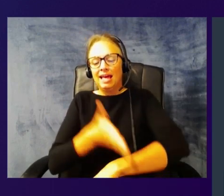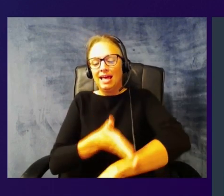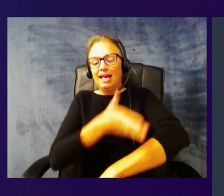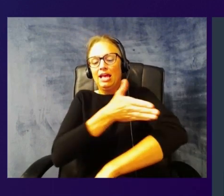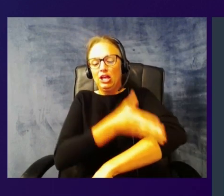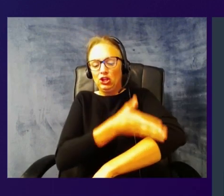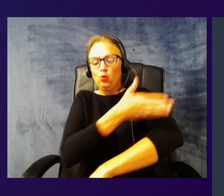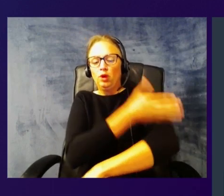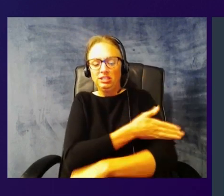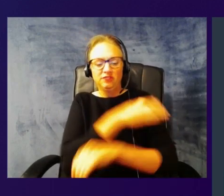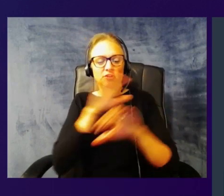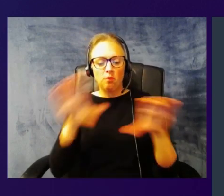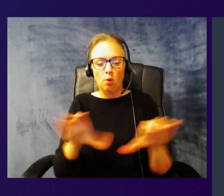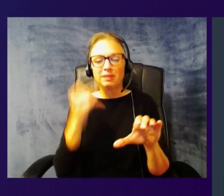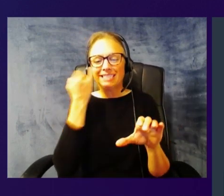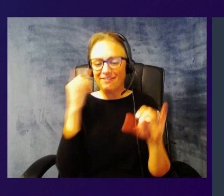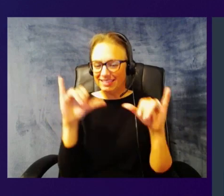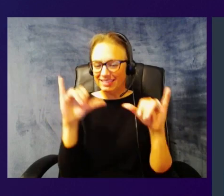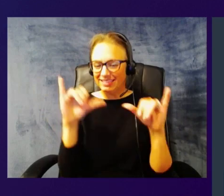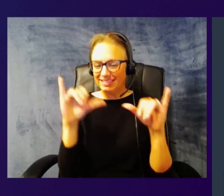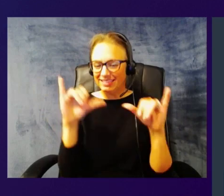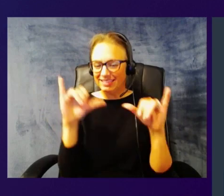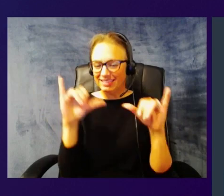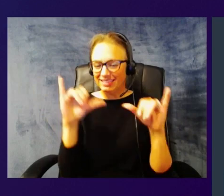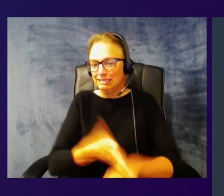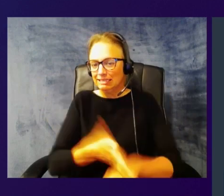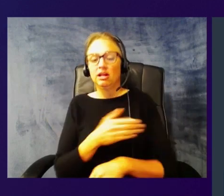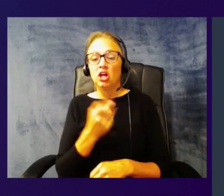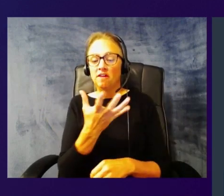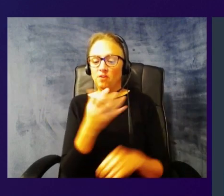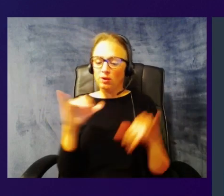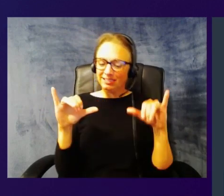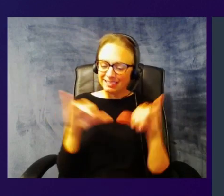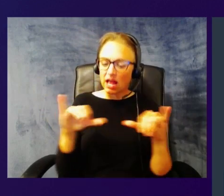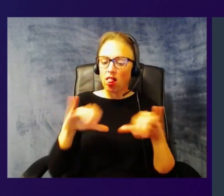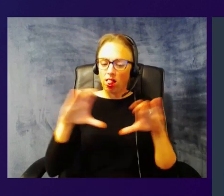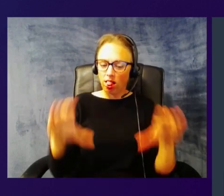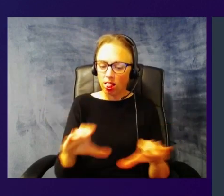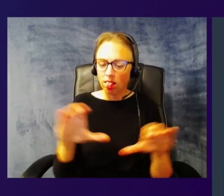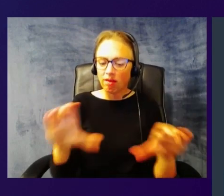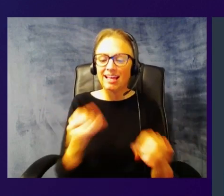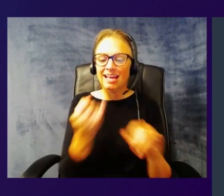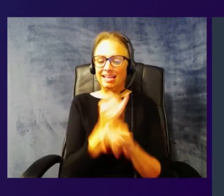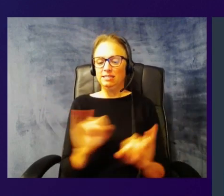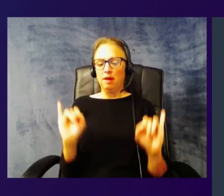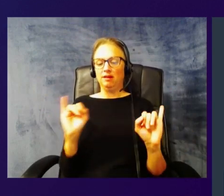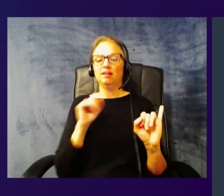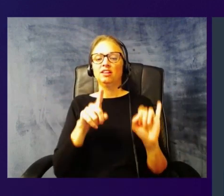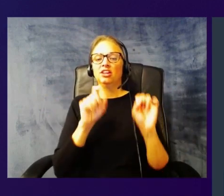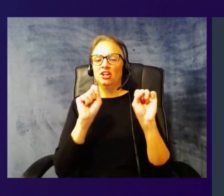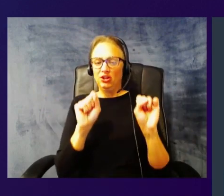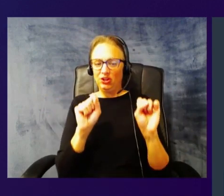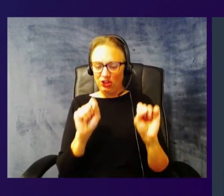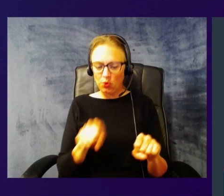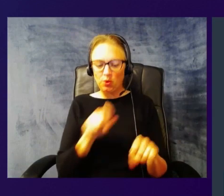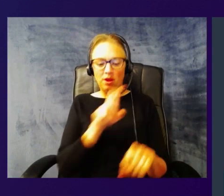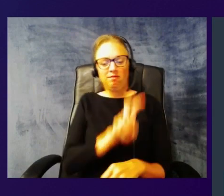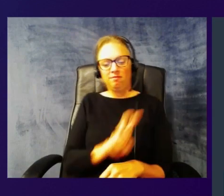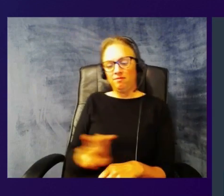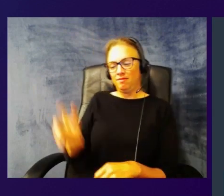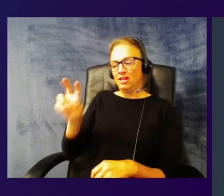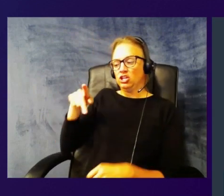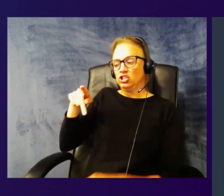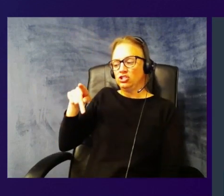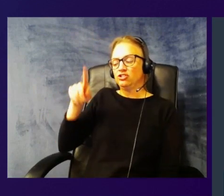in size. When you want to scale performance and throughput independent of storage capacity, you can seamlessly migrate to GP3